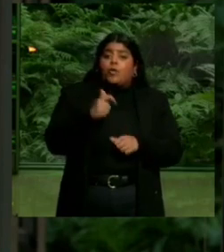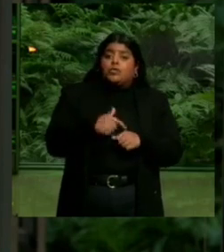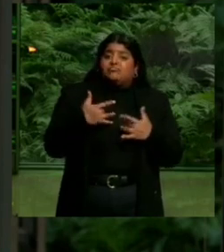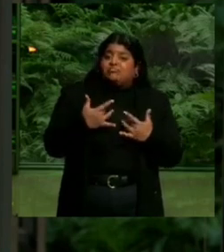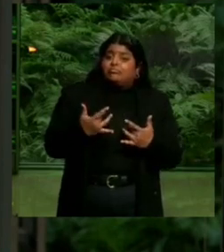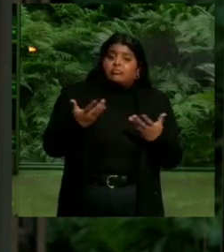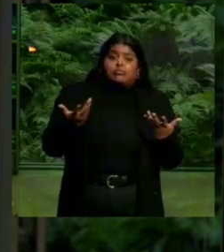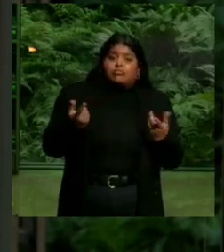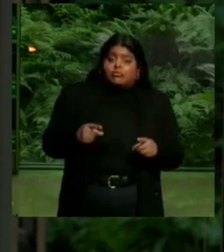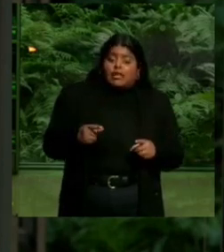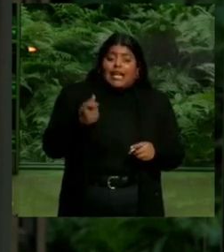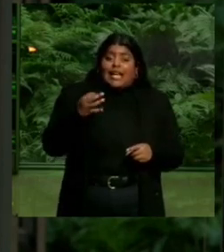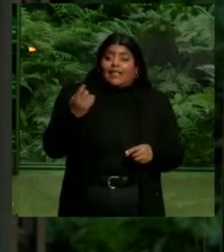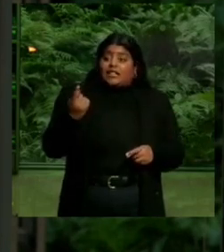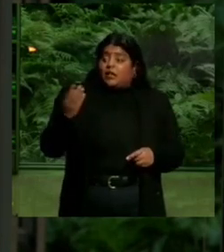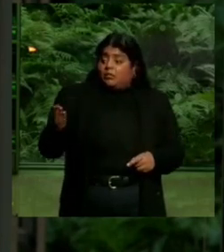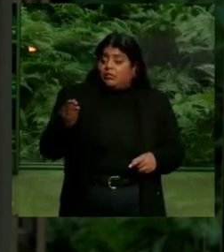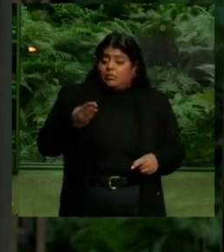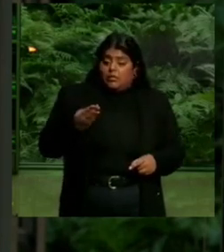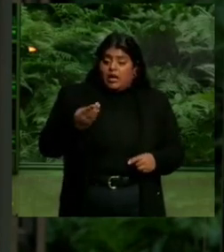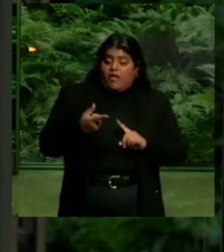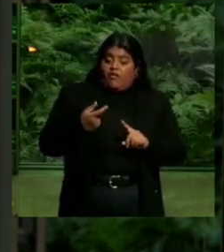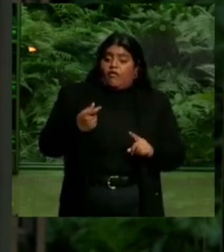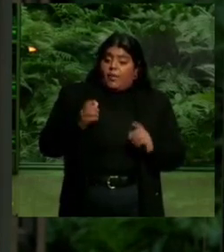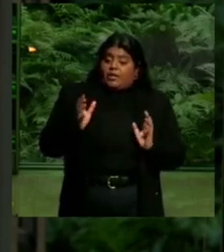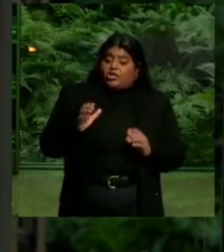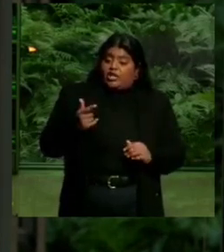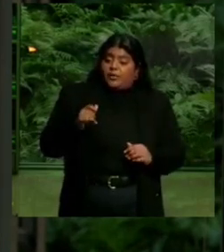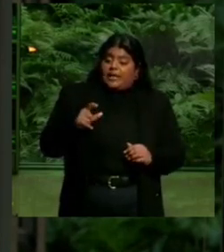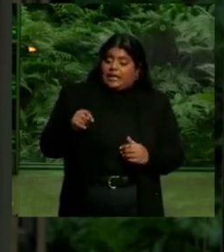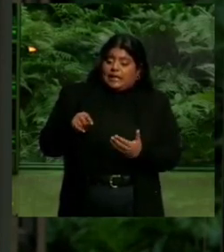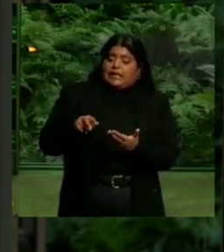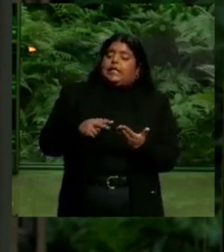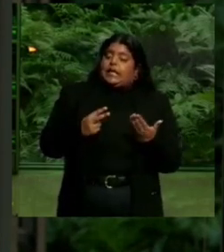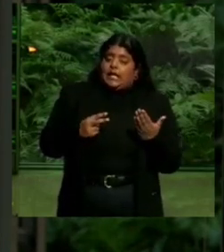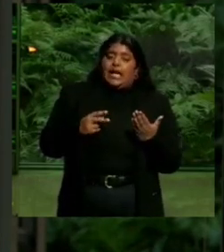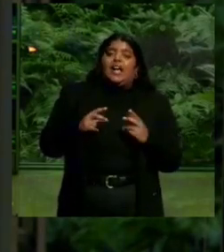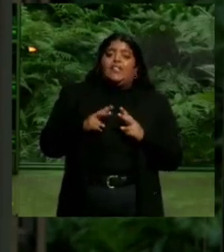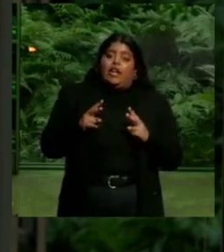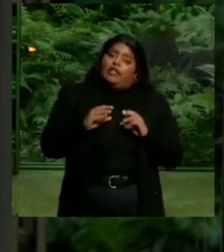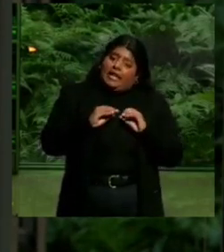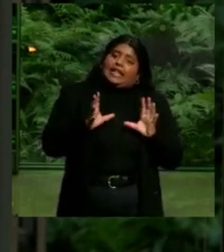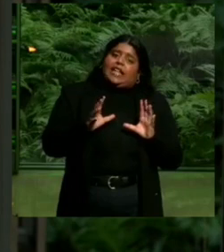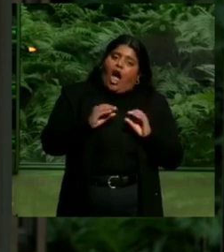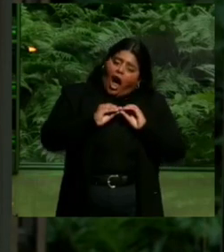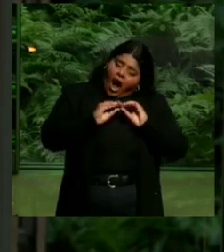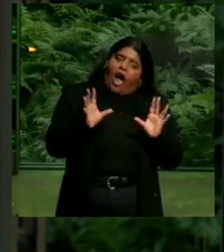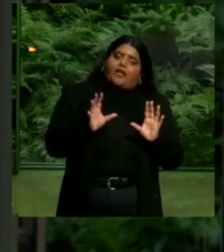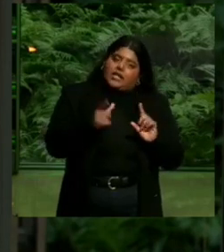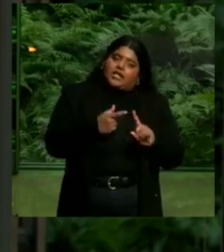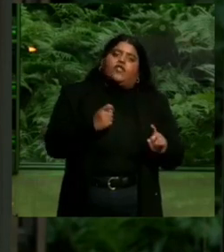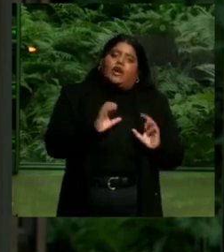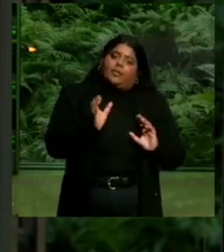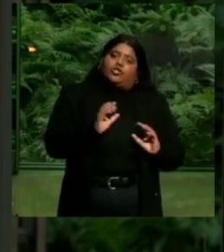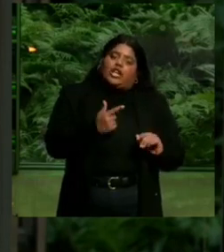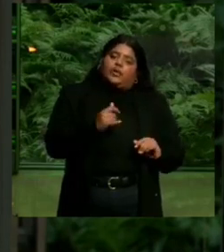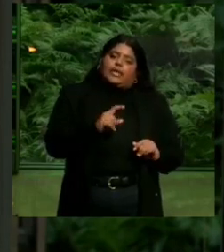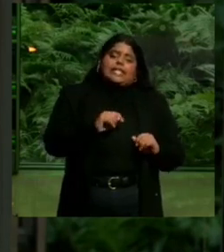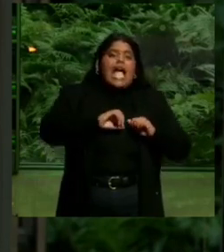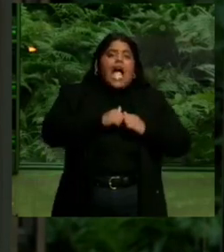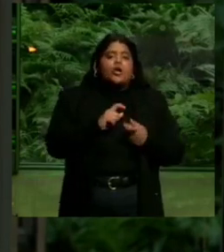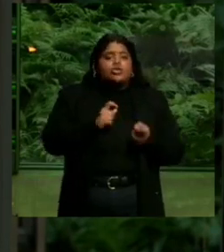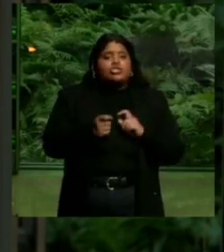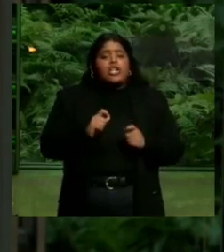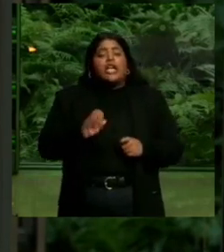if somebody gives me something that comes out of ChatGPT, I look at them like it's very clearly written by ChatGPT. The way you change that is in